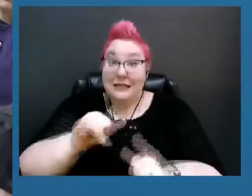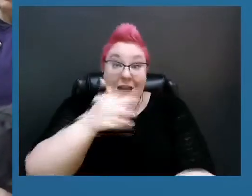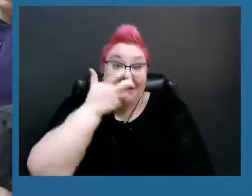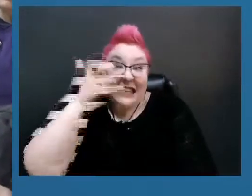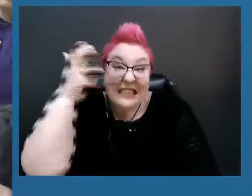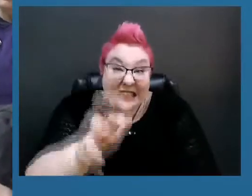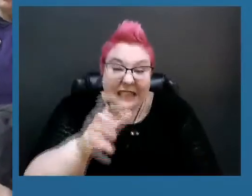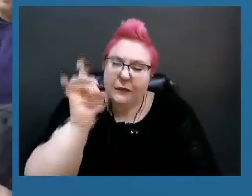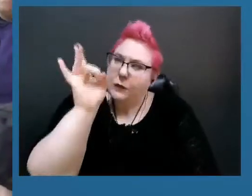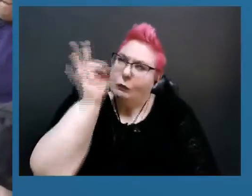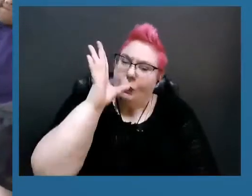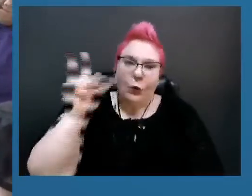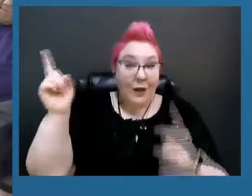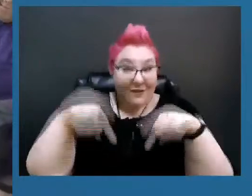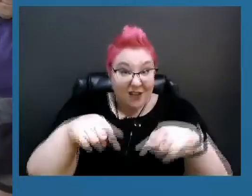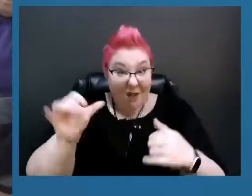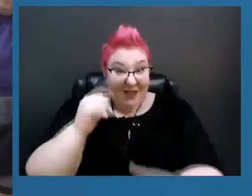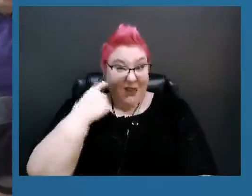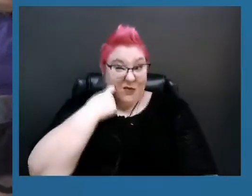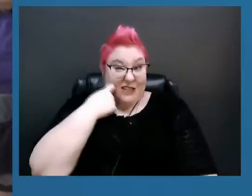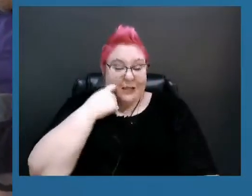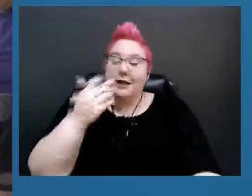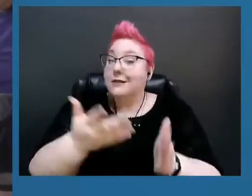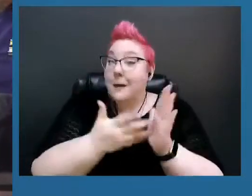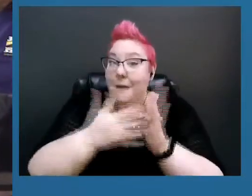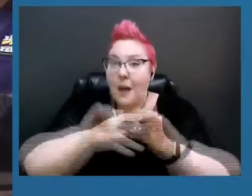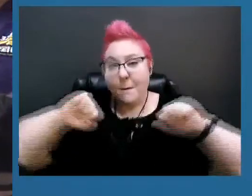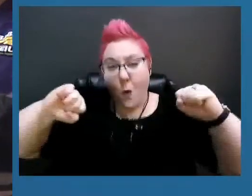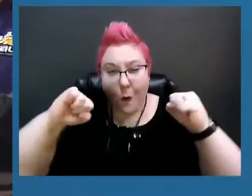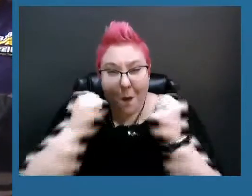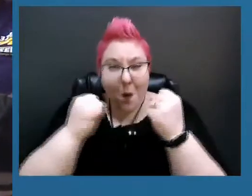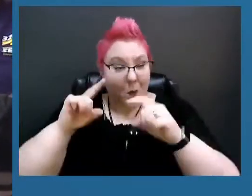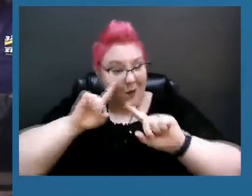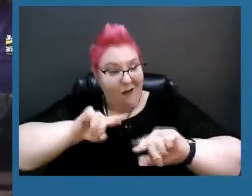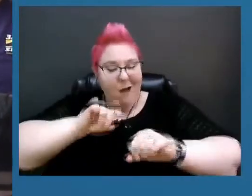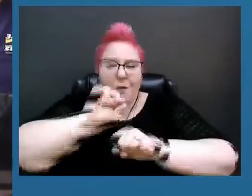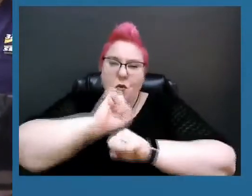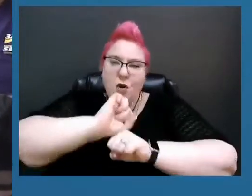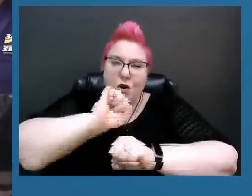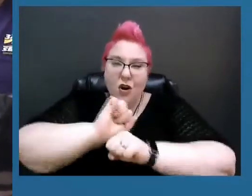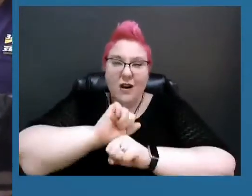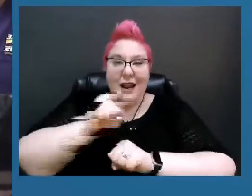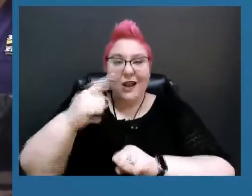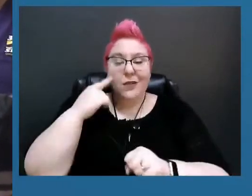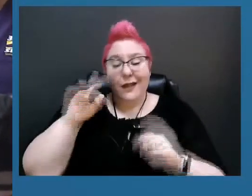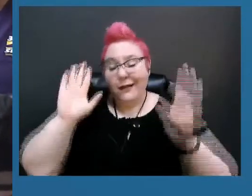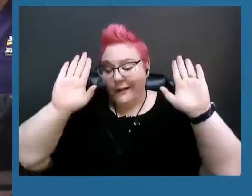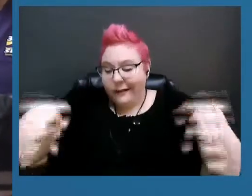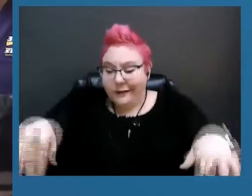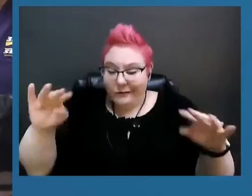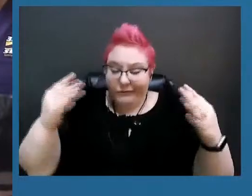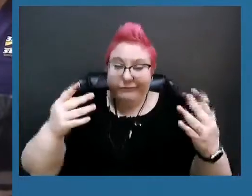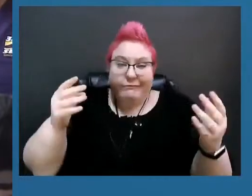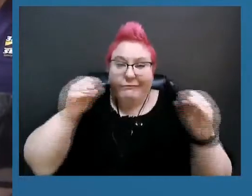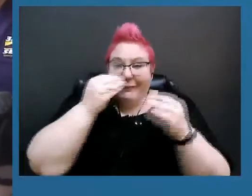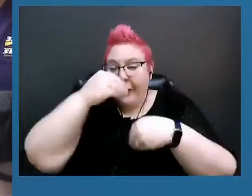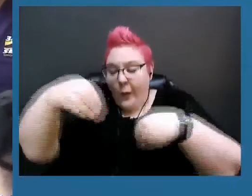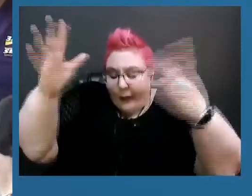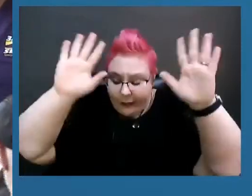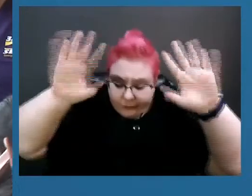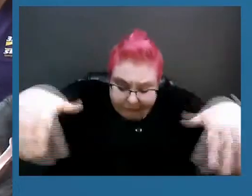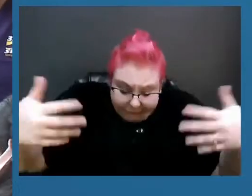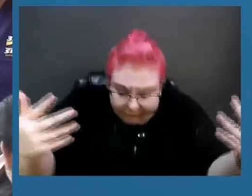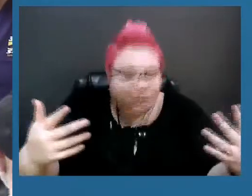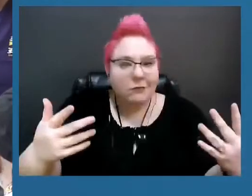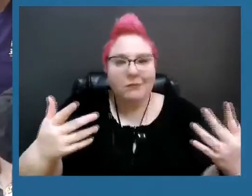days. Sometimes it's bitter cold out here. And you know what? You think no one's thinking about you. You're just doing your jobs. That is wrong,